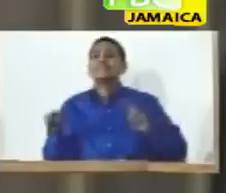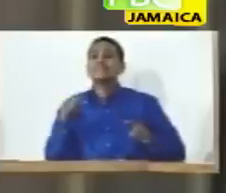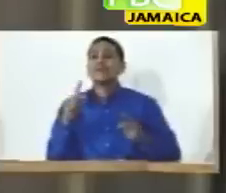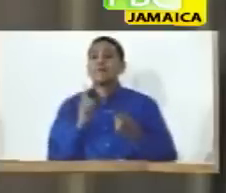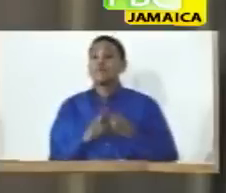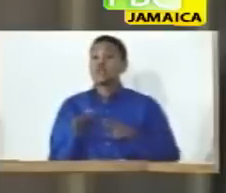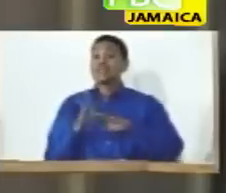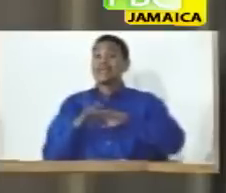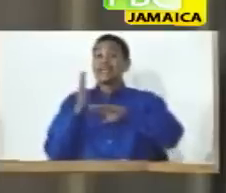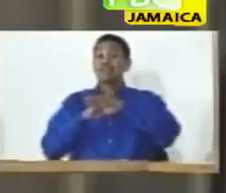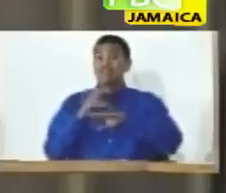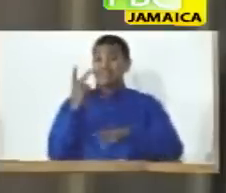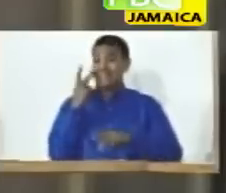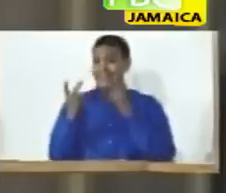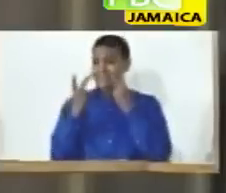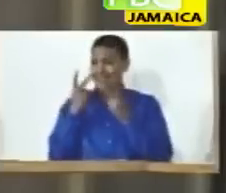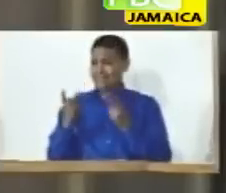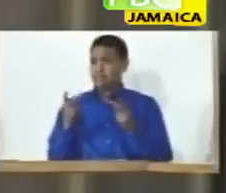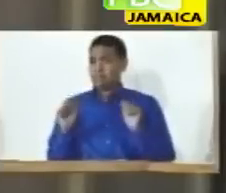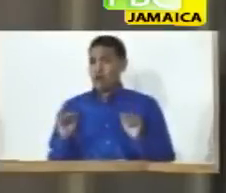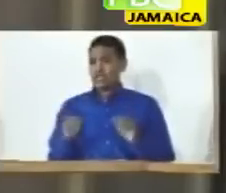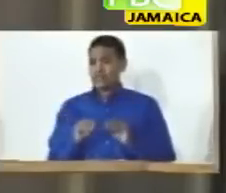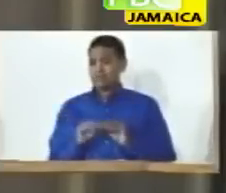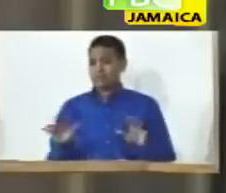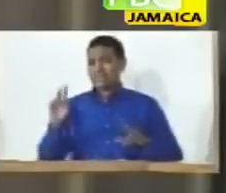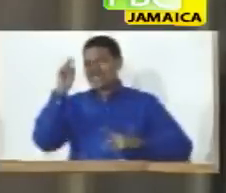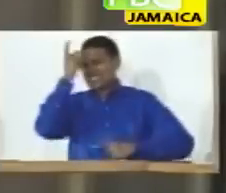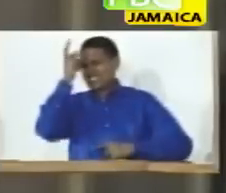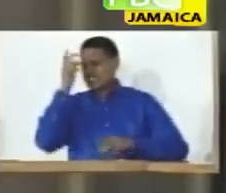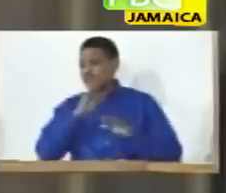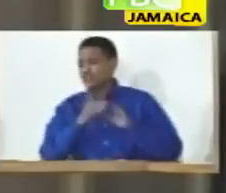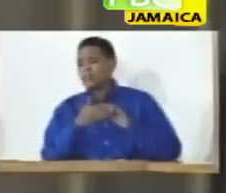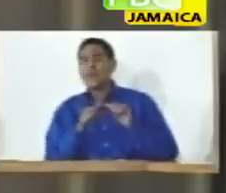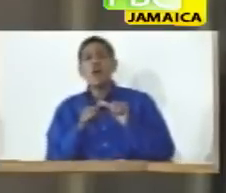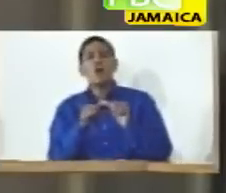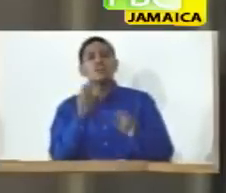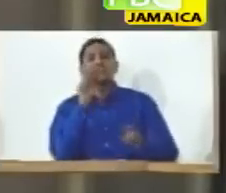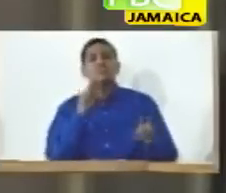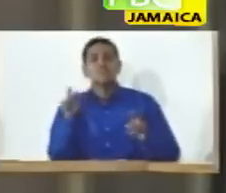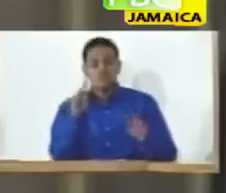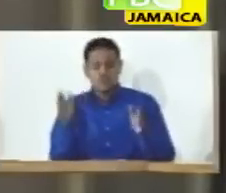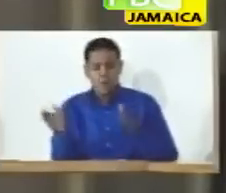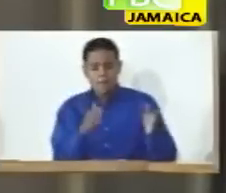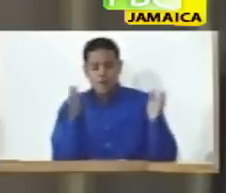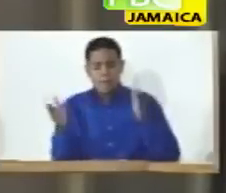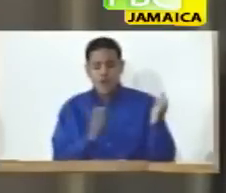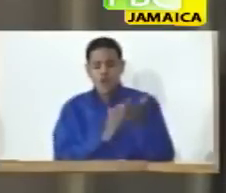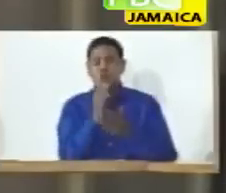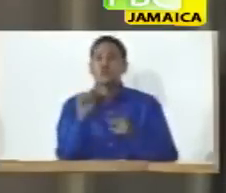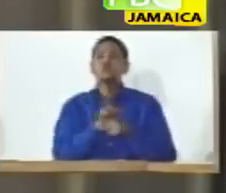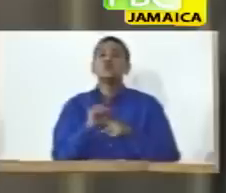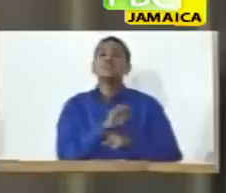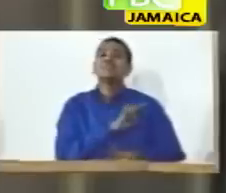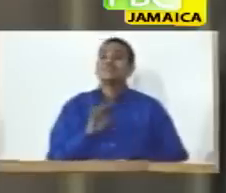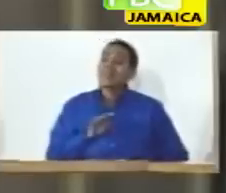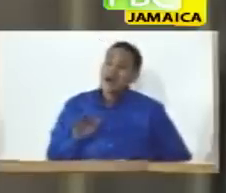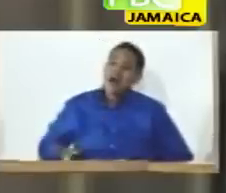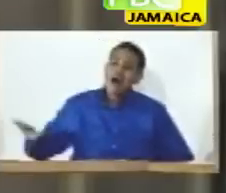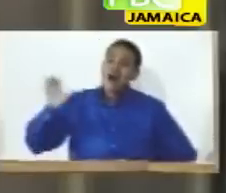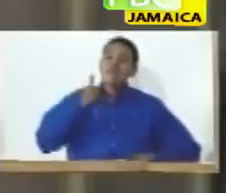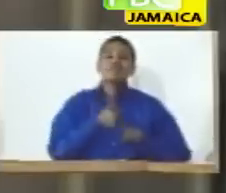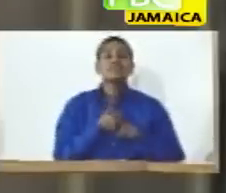increased prevalence of certain diseases, Jamaica continues to prepare by training staff,